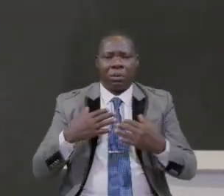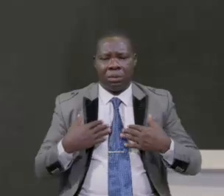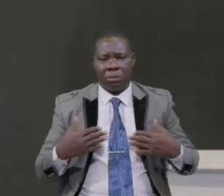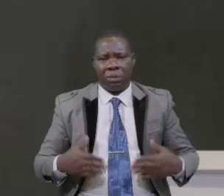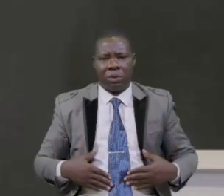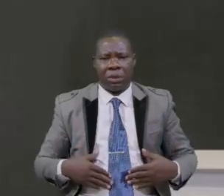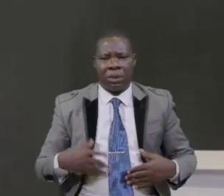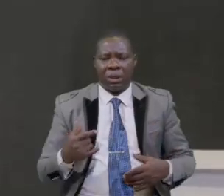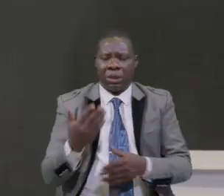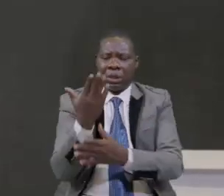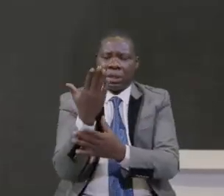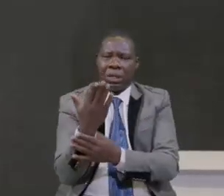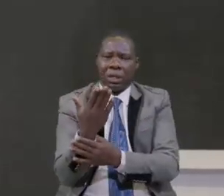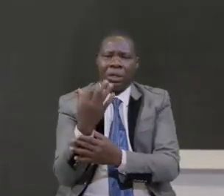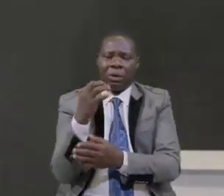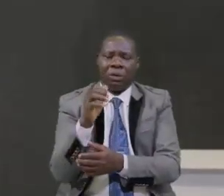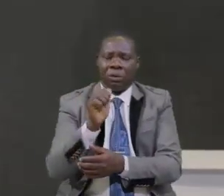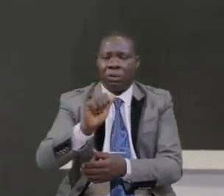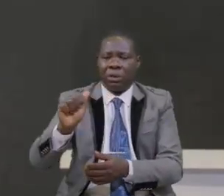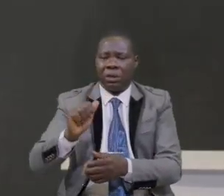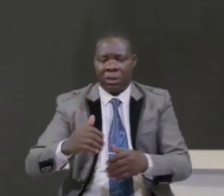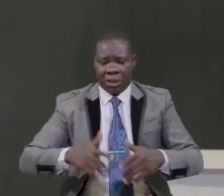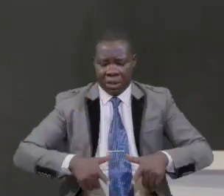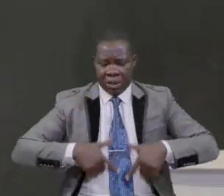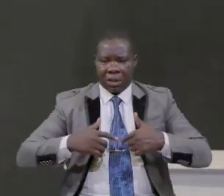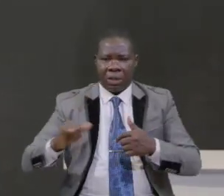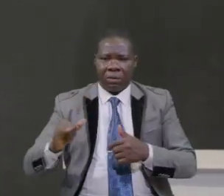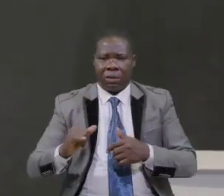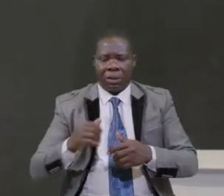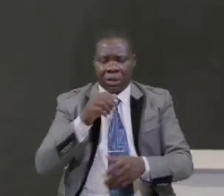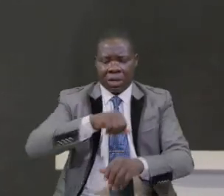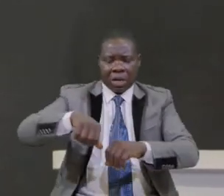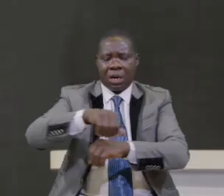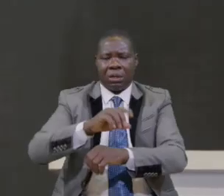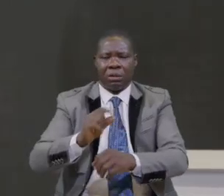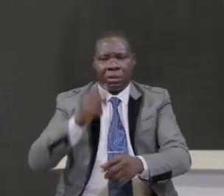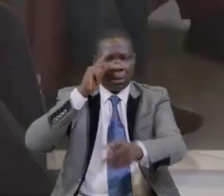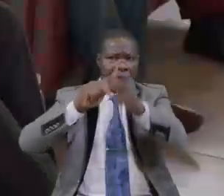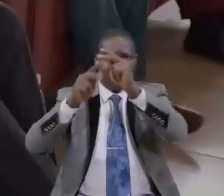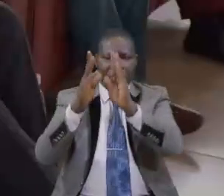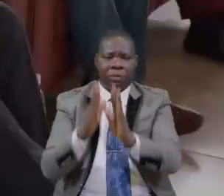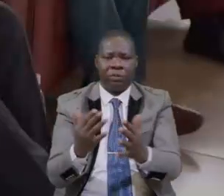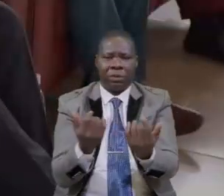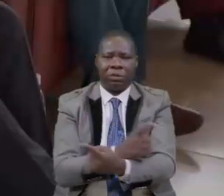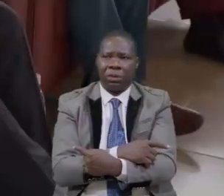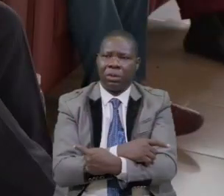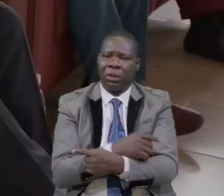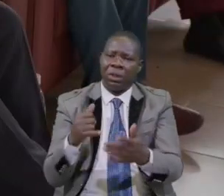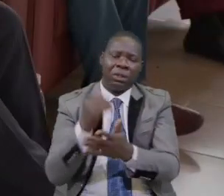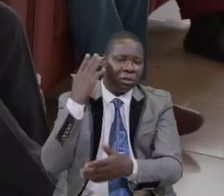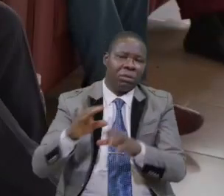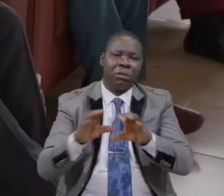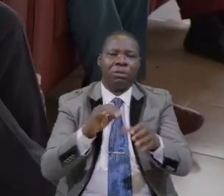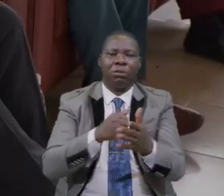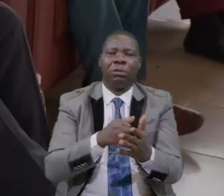of a living anointed prophet today. It will do it. Amen. I